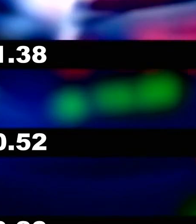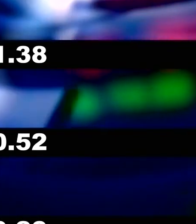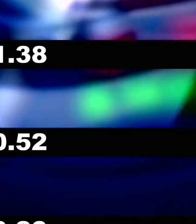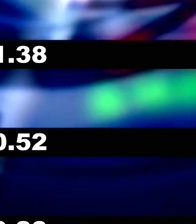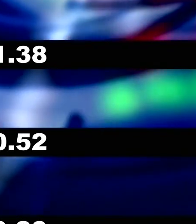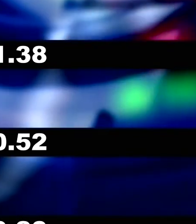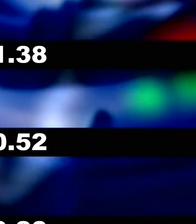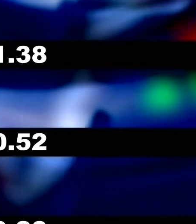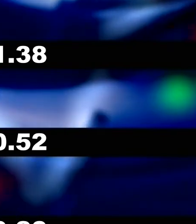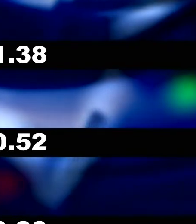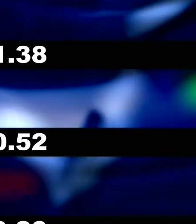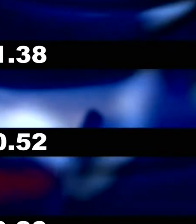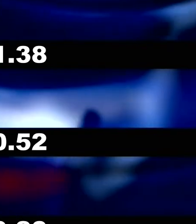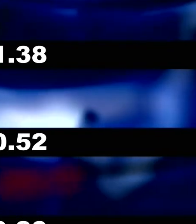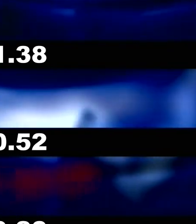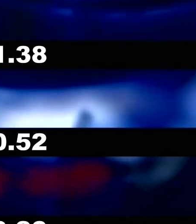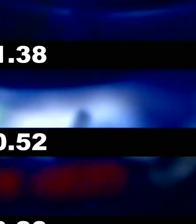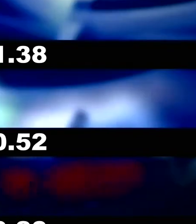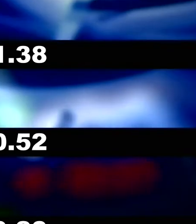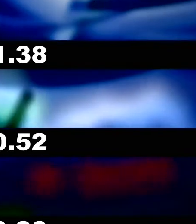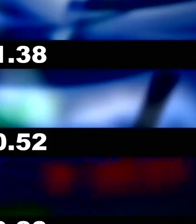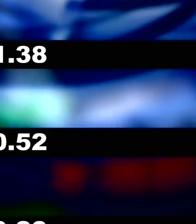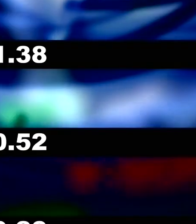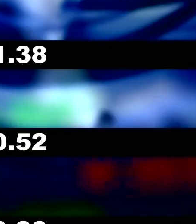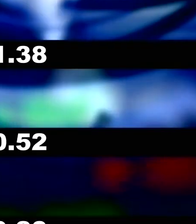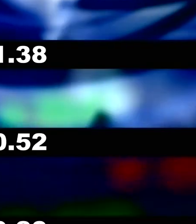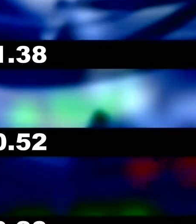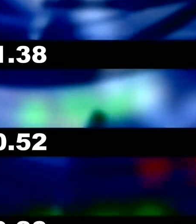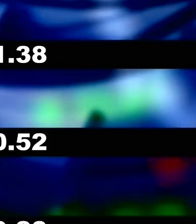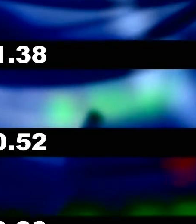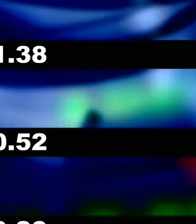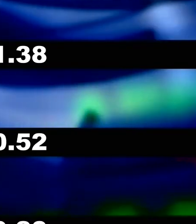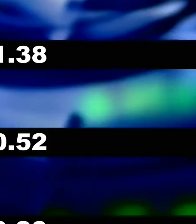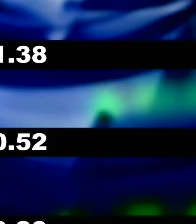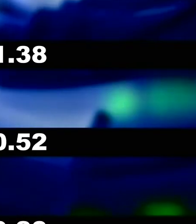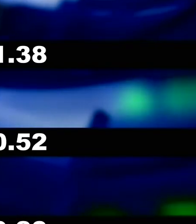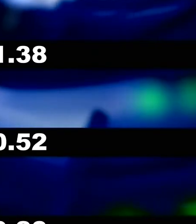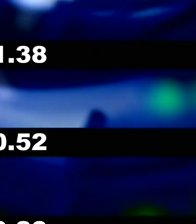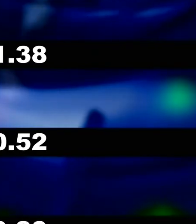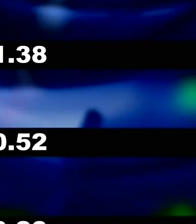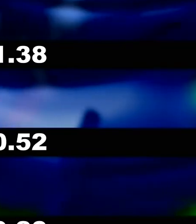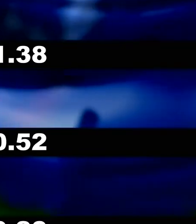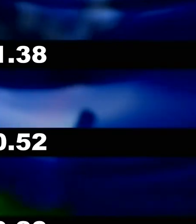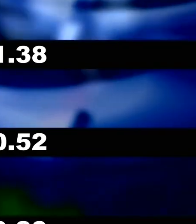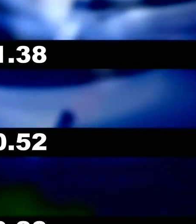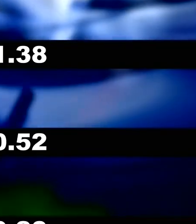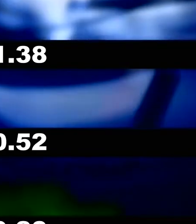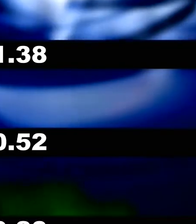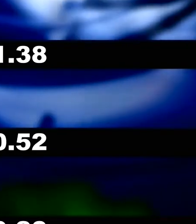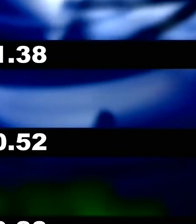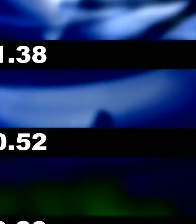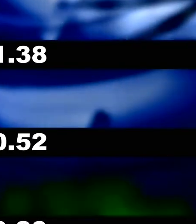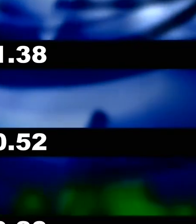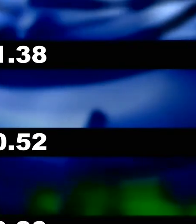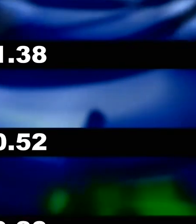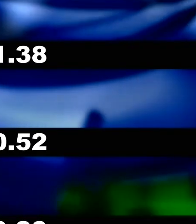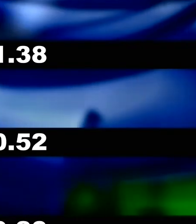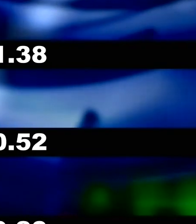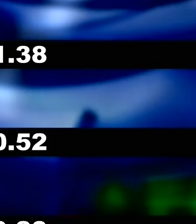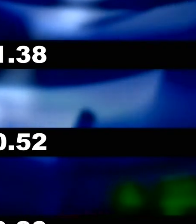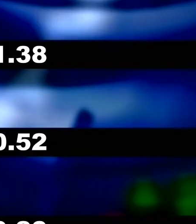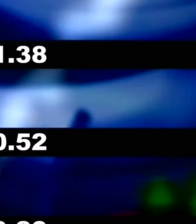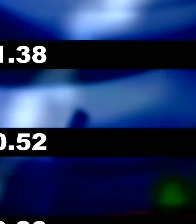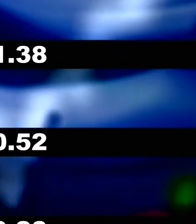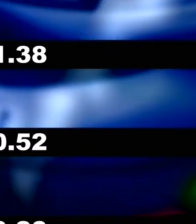11,186,519 units at $1.38 each. And they were followed by Sagicor Group Jamaica Limited and Sagicor Select Funds